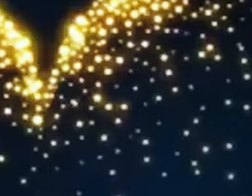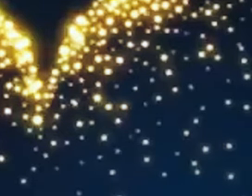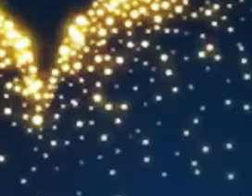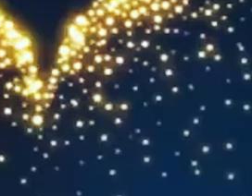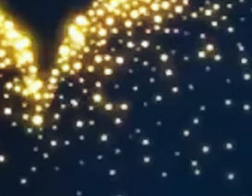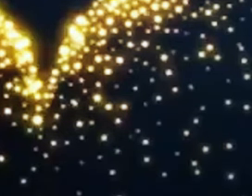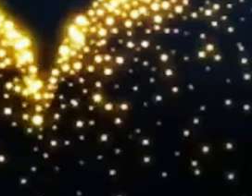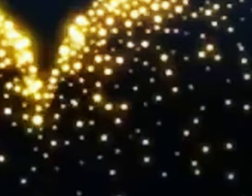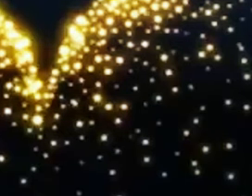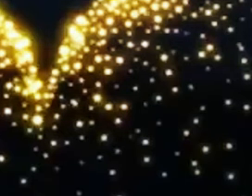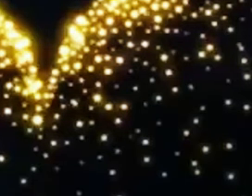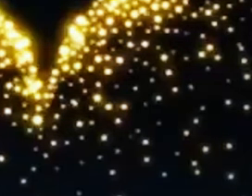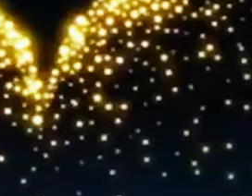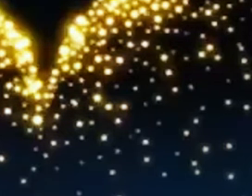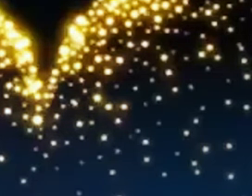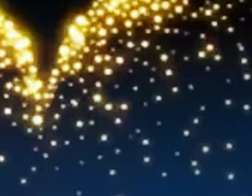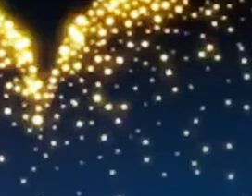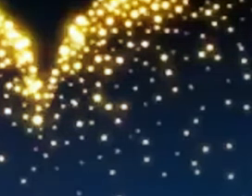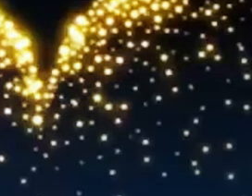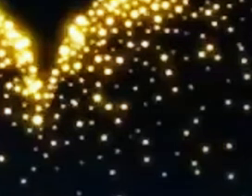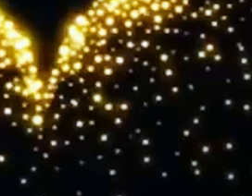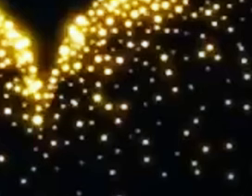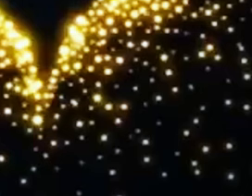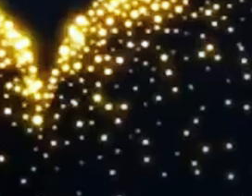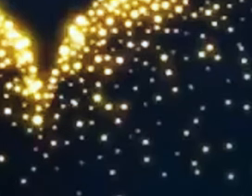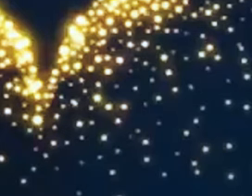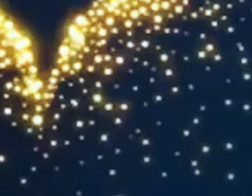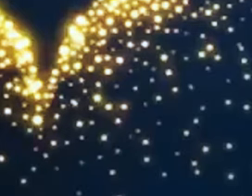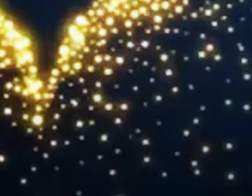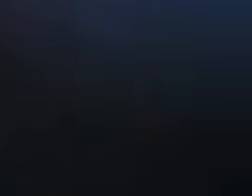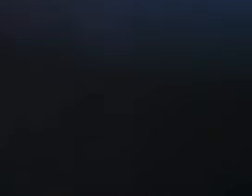that we will be happy.